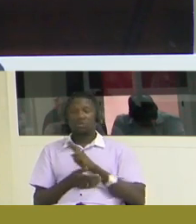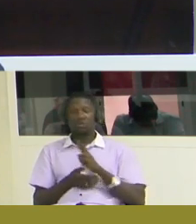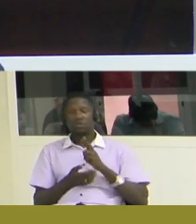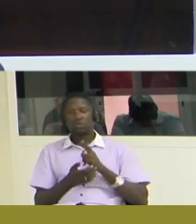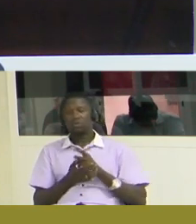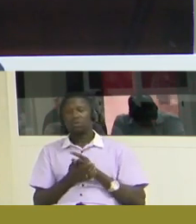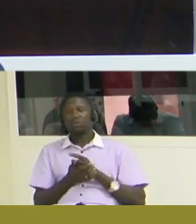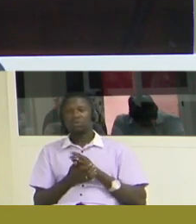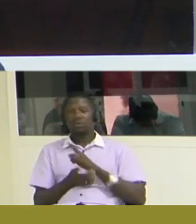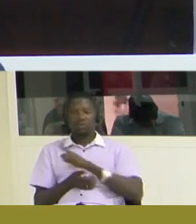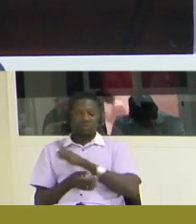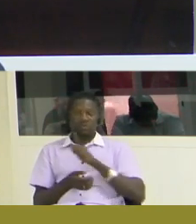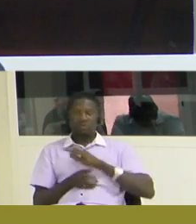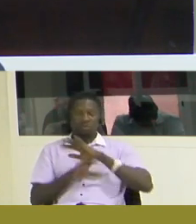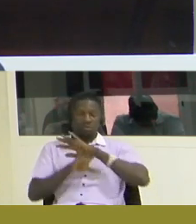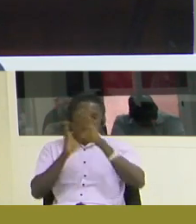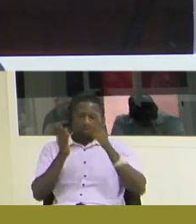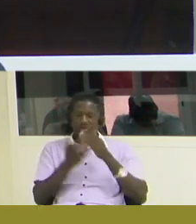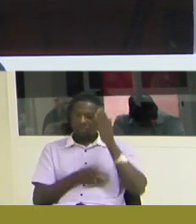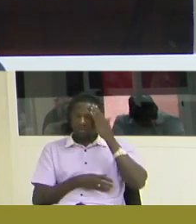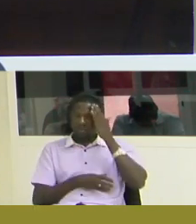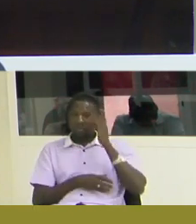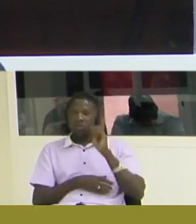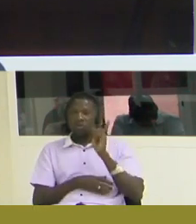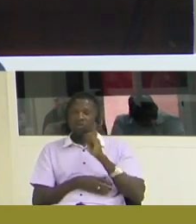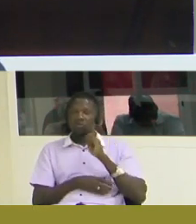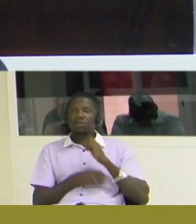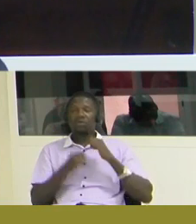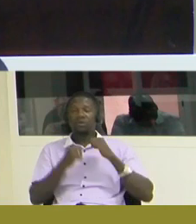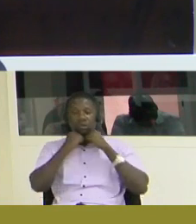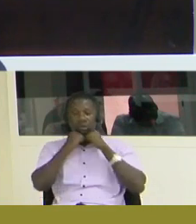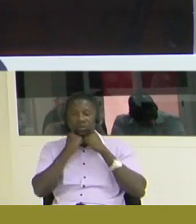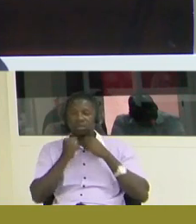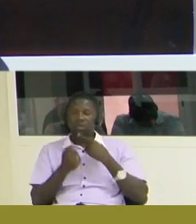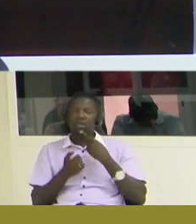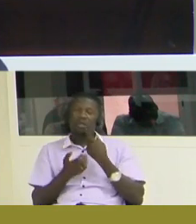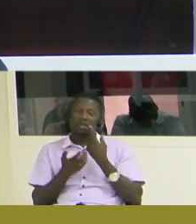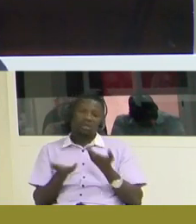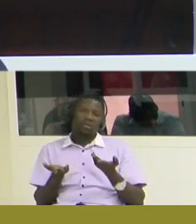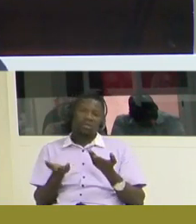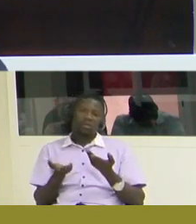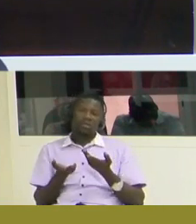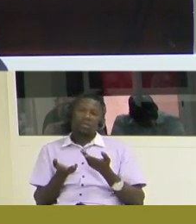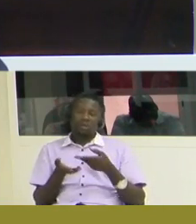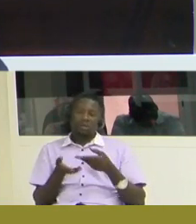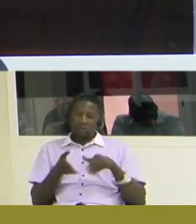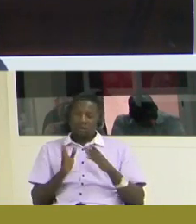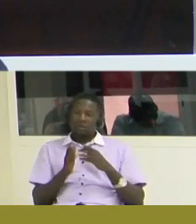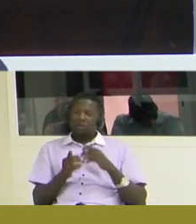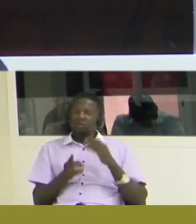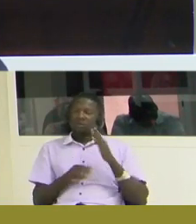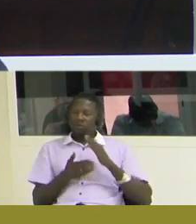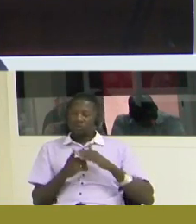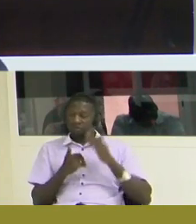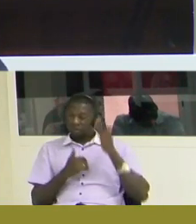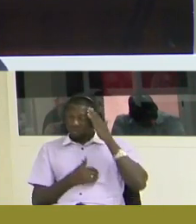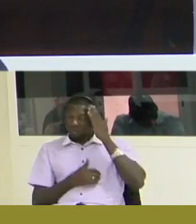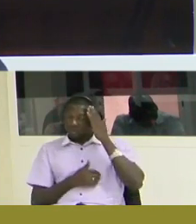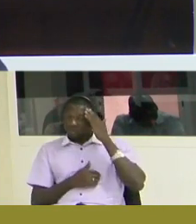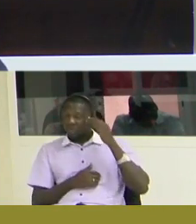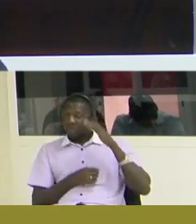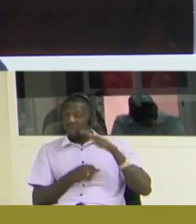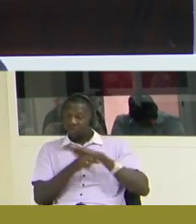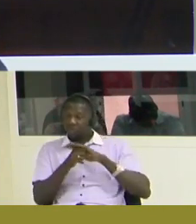we all know what Sunnis are belly was like so even though I am fully aware that the